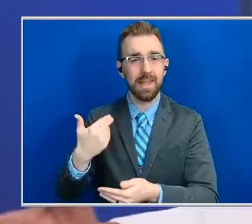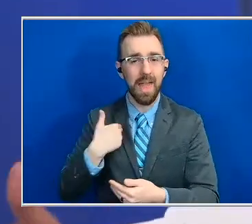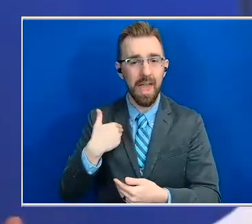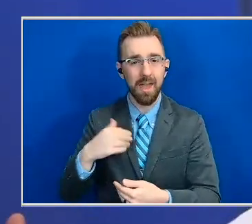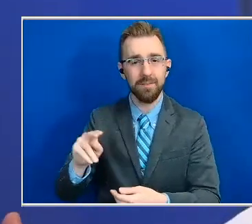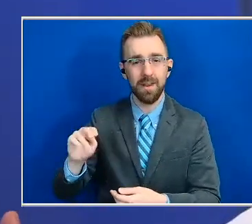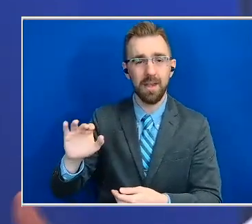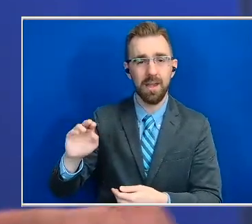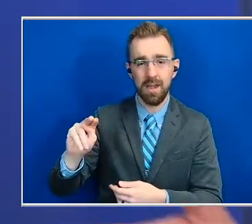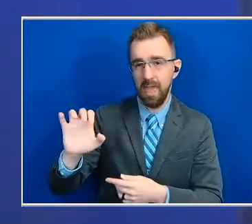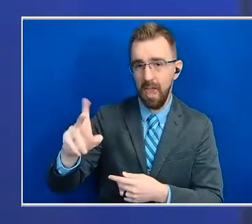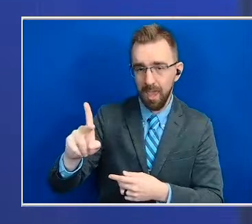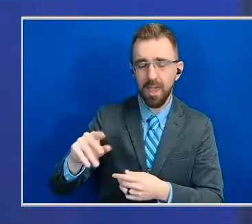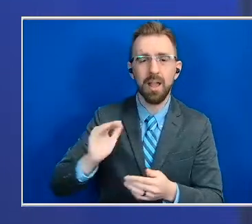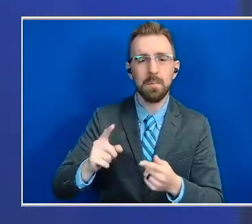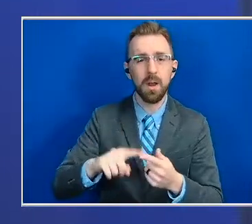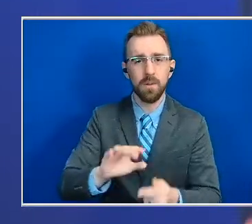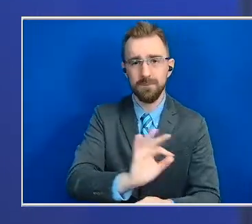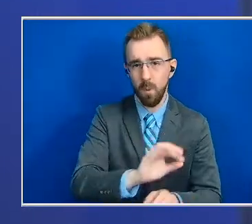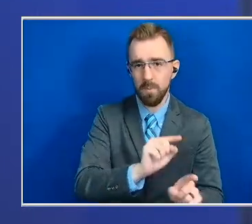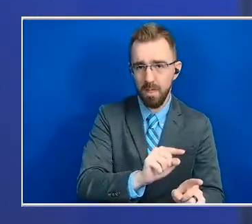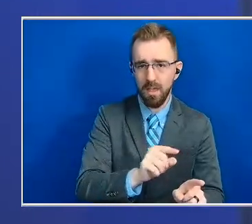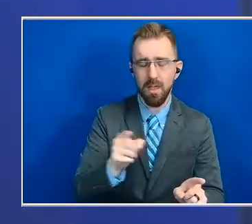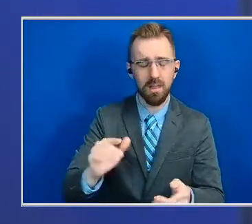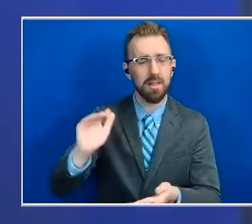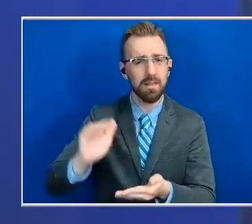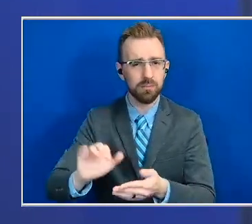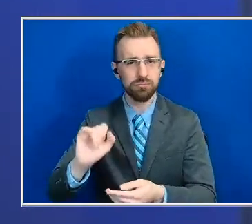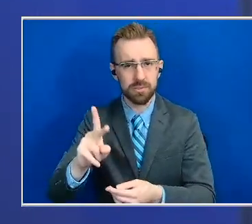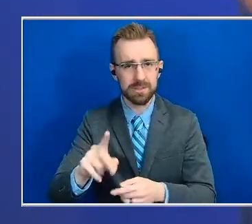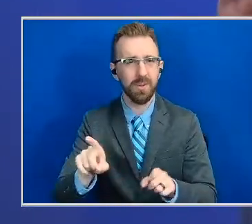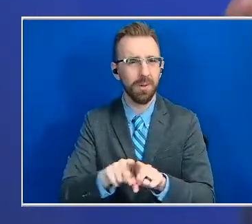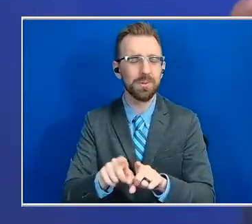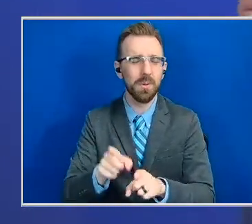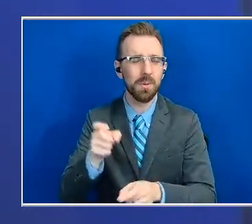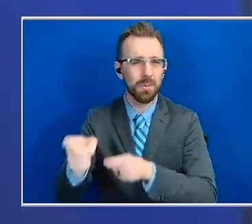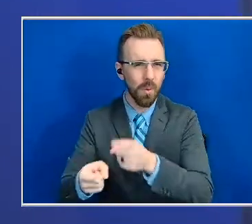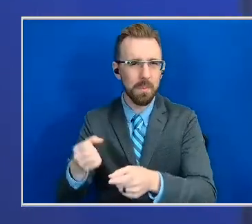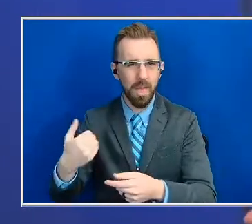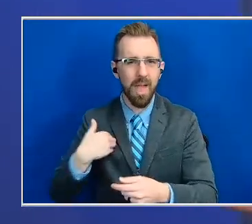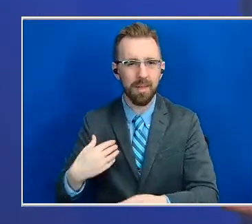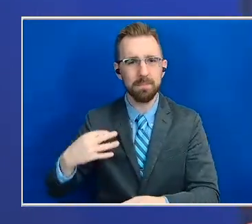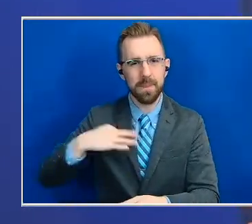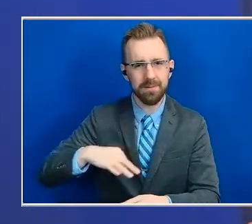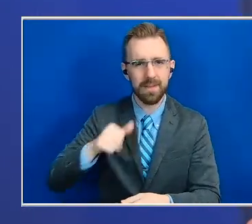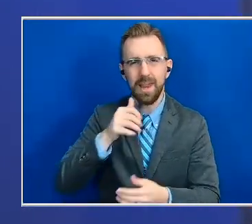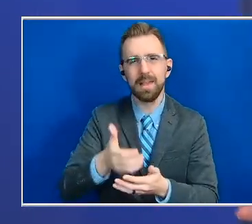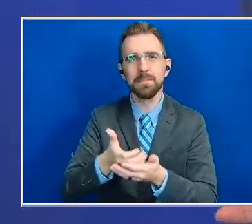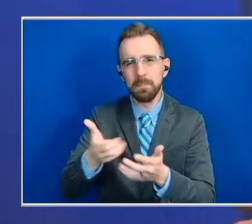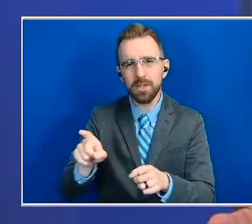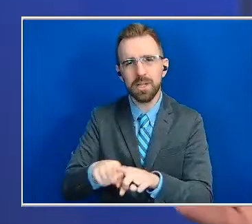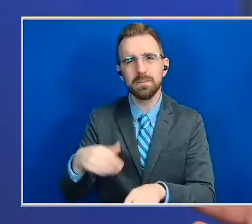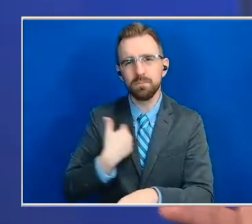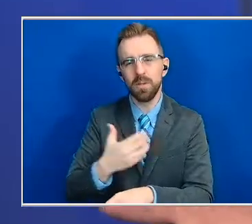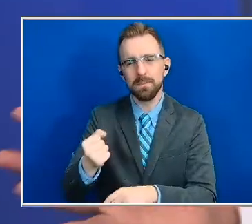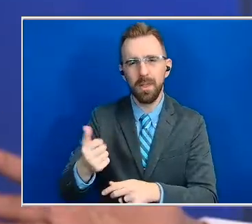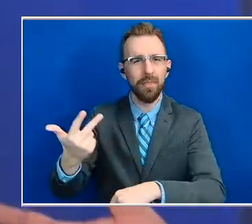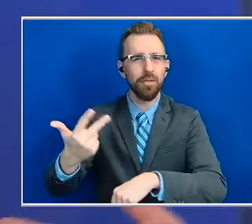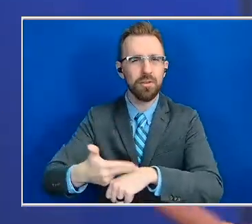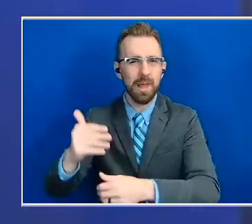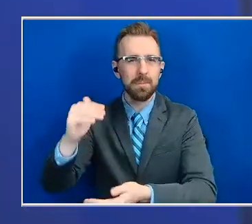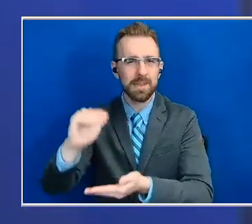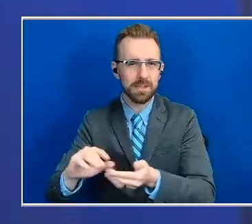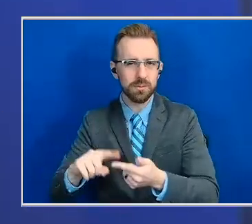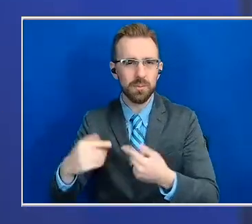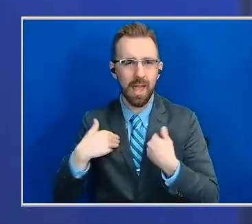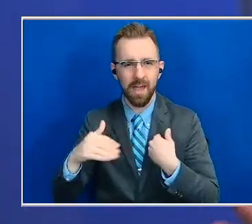who have fed formula. But there is also a benefit with donor milk, though not as much as breast milk. It's about 3 times less likely to have neck compared to